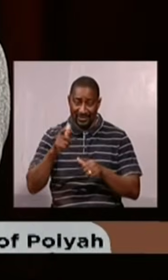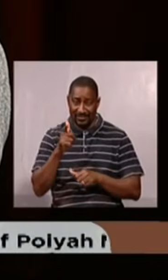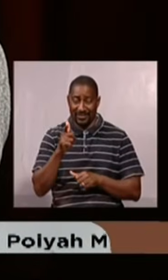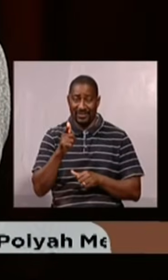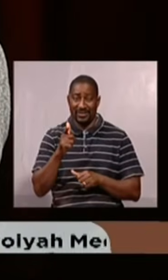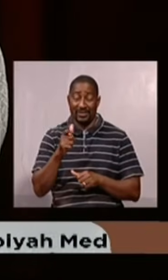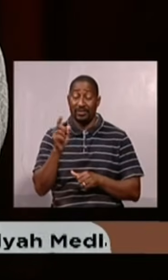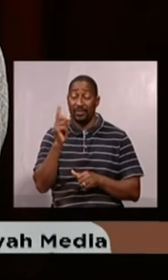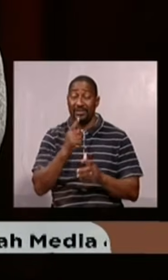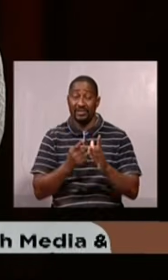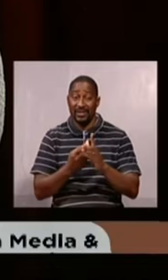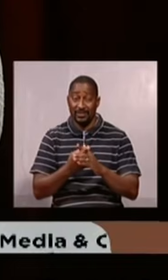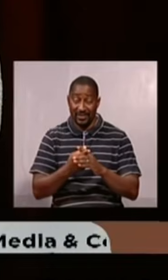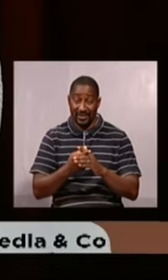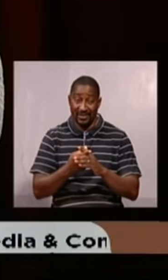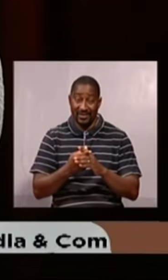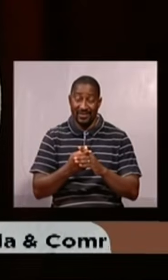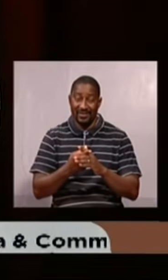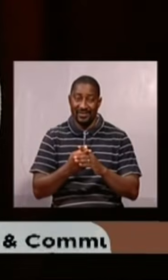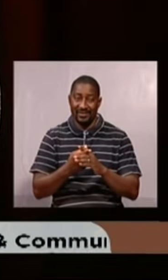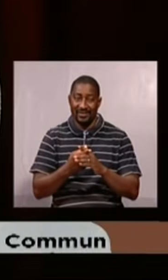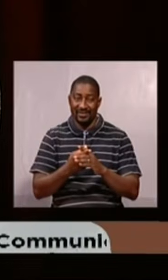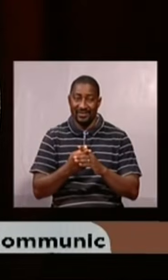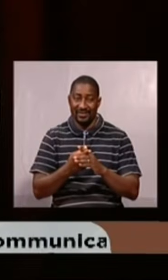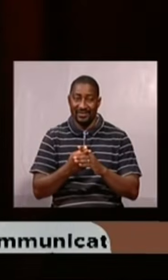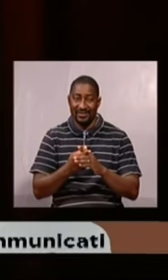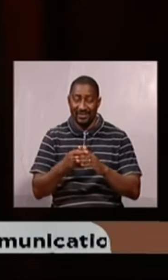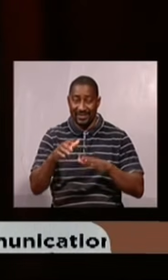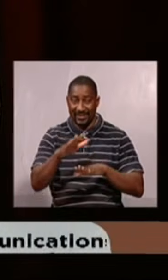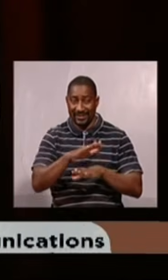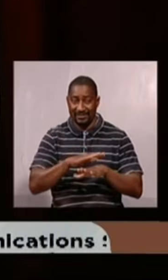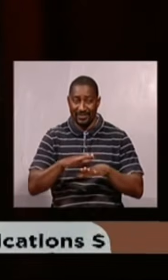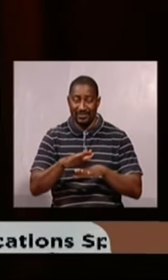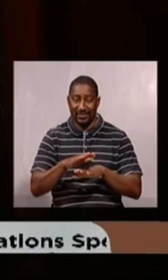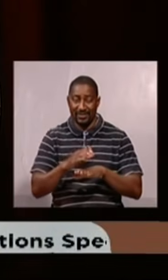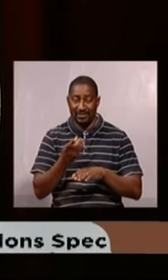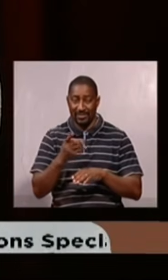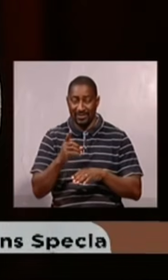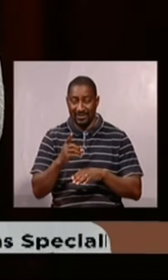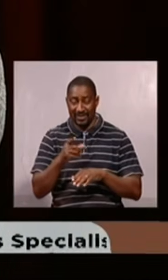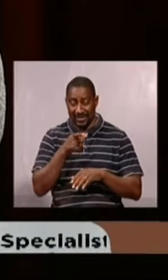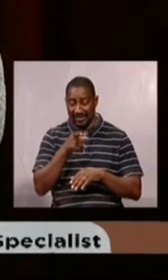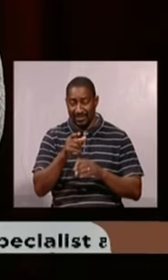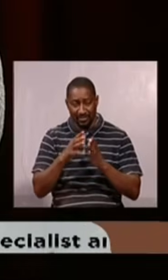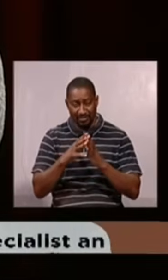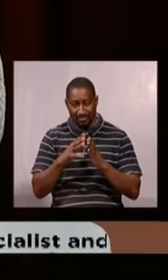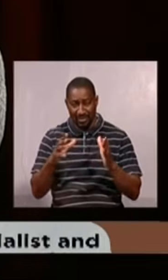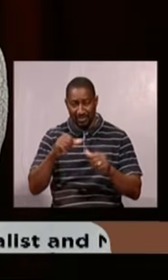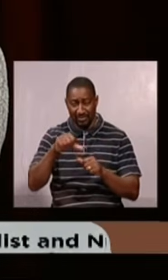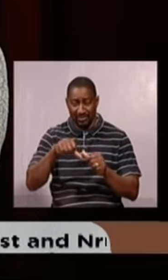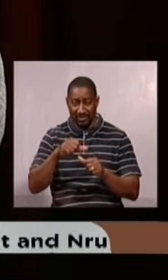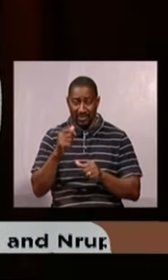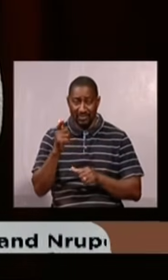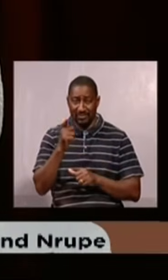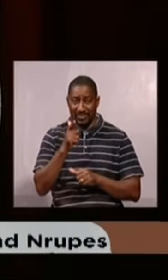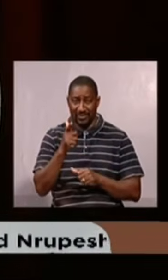is. And WhatsApp. We don't consider WhatsApp as a social media tool, but it's one of the biggest social media tools because